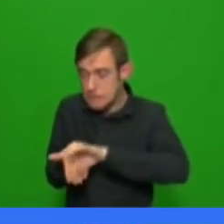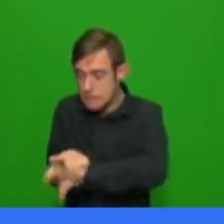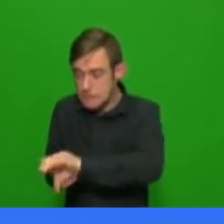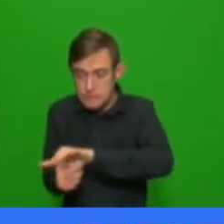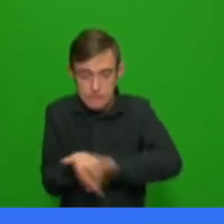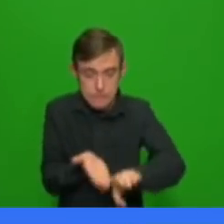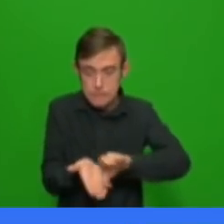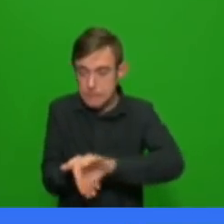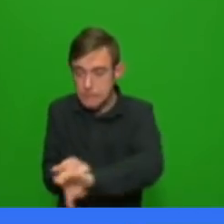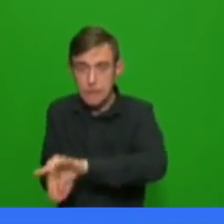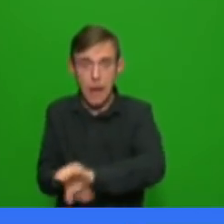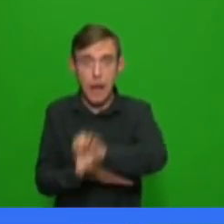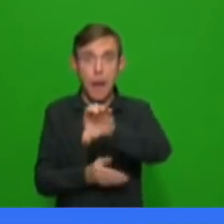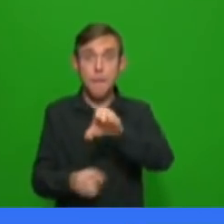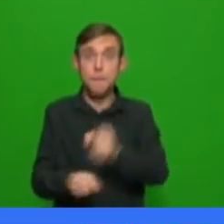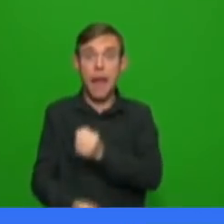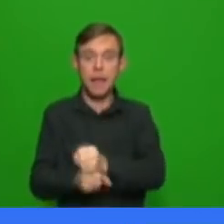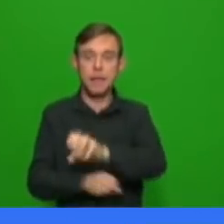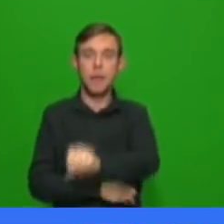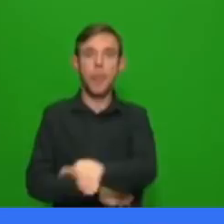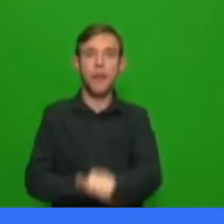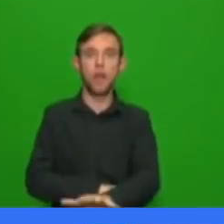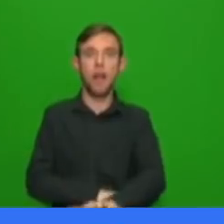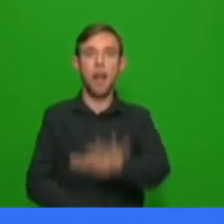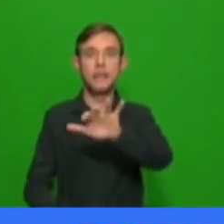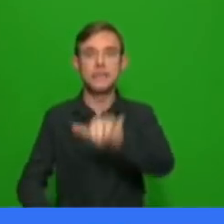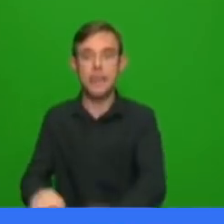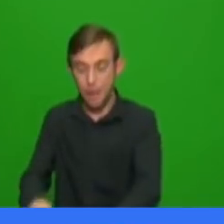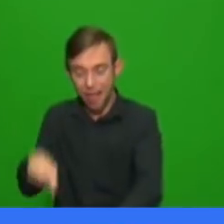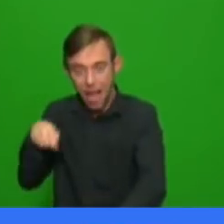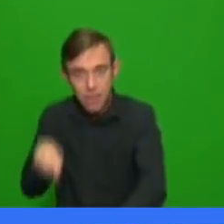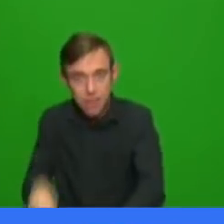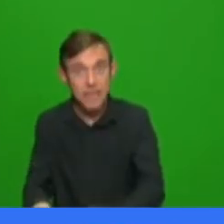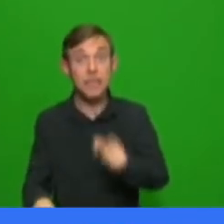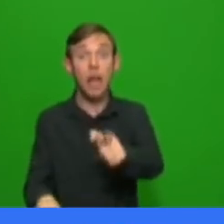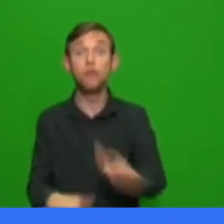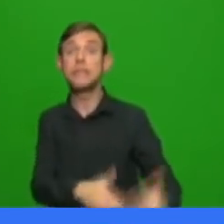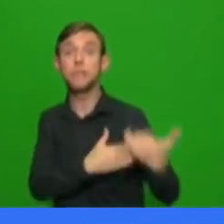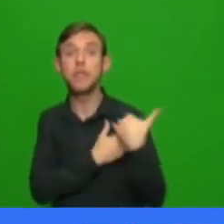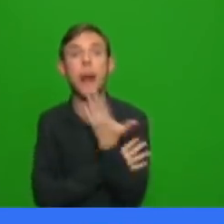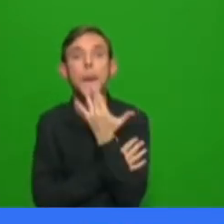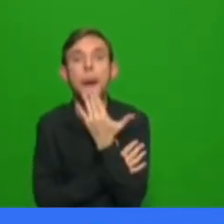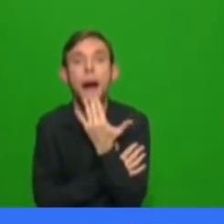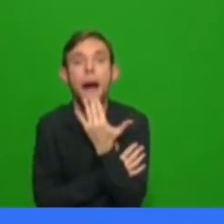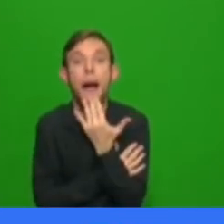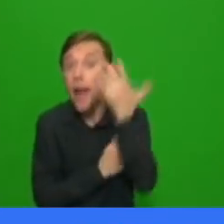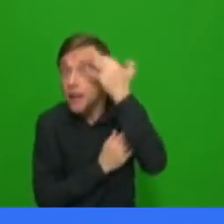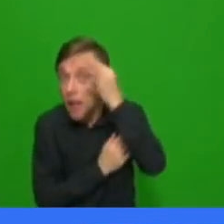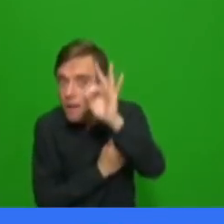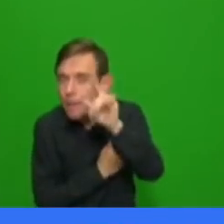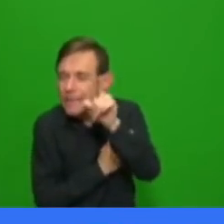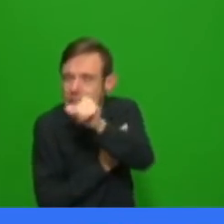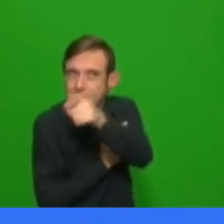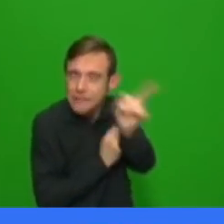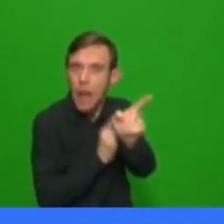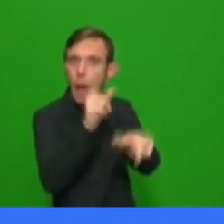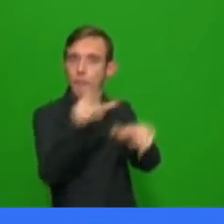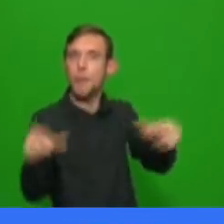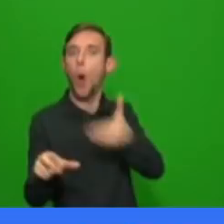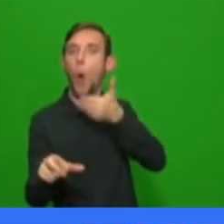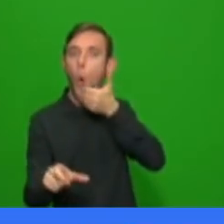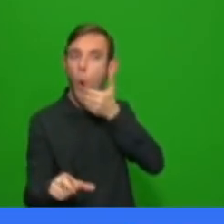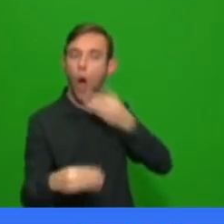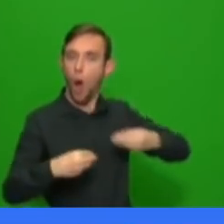that are borne by the holders of those bonds rather than borne by the fiscals. And it's a very important